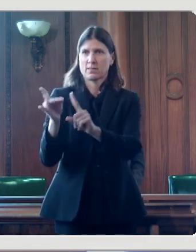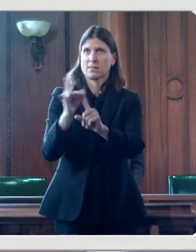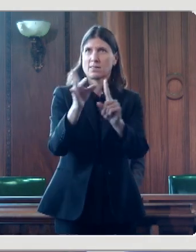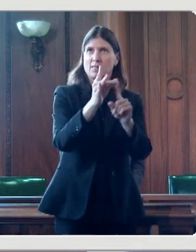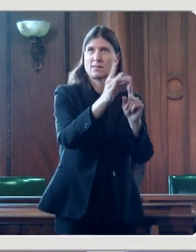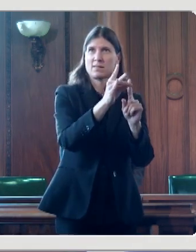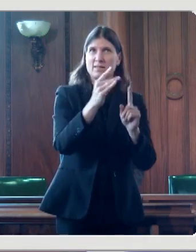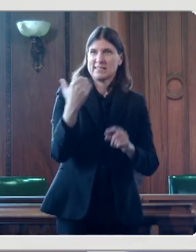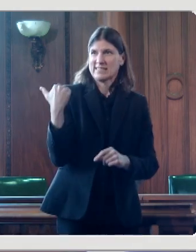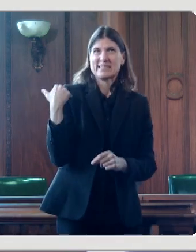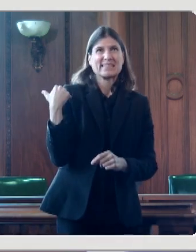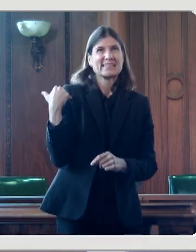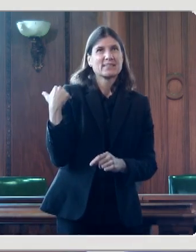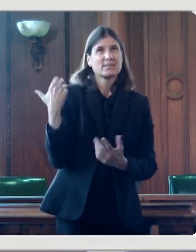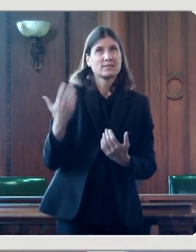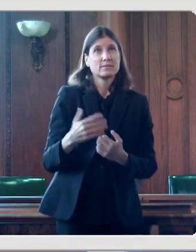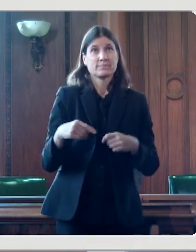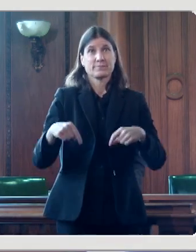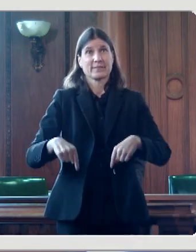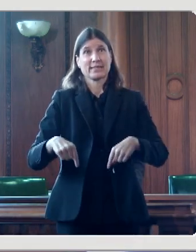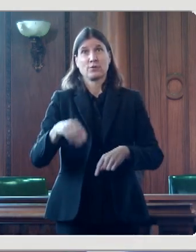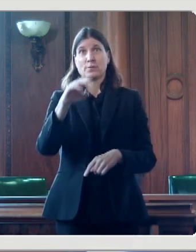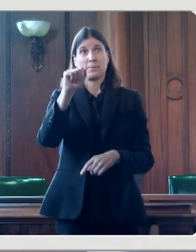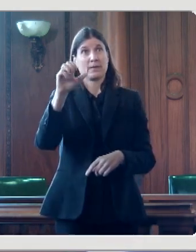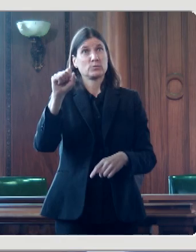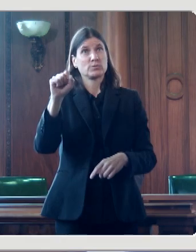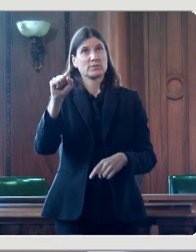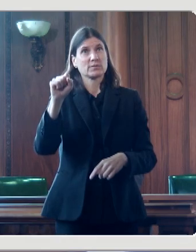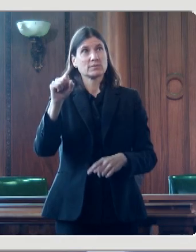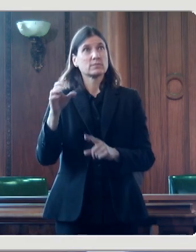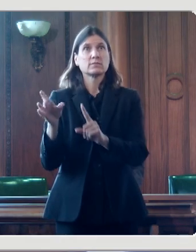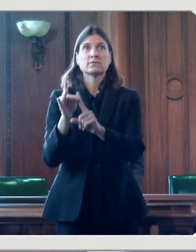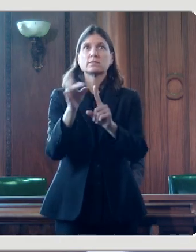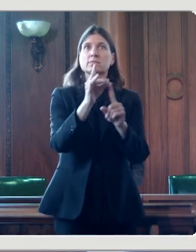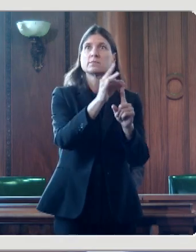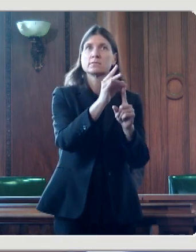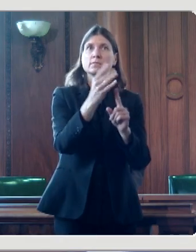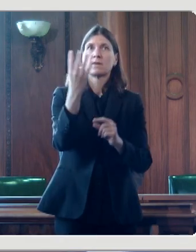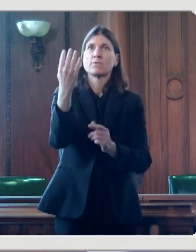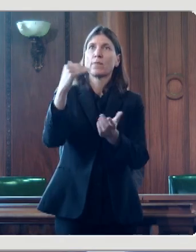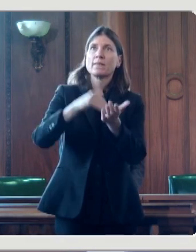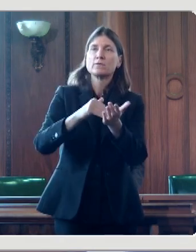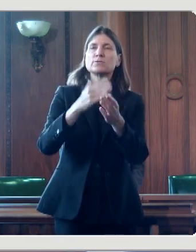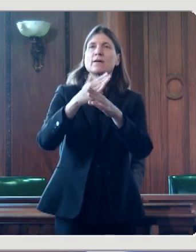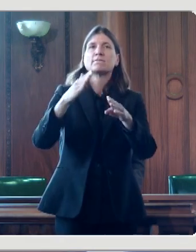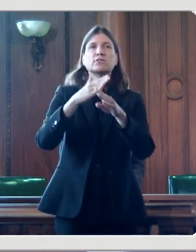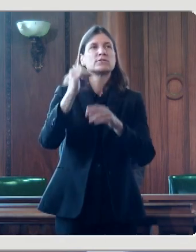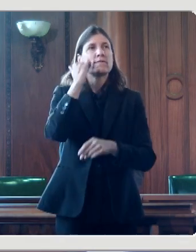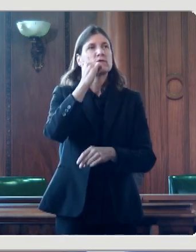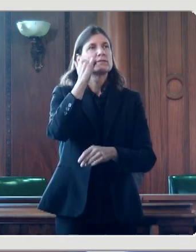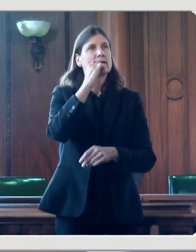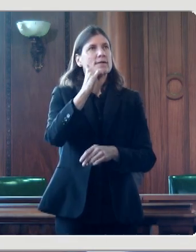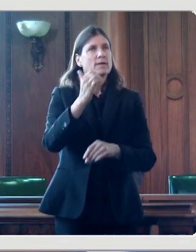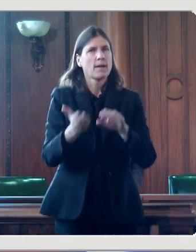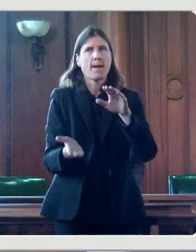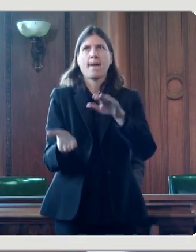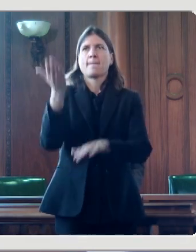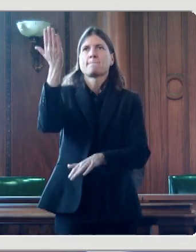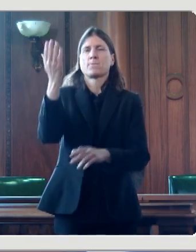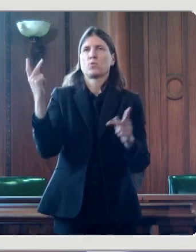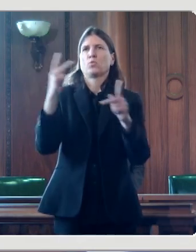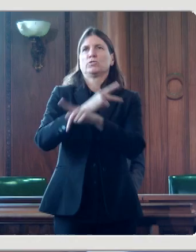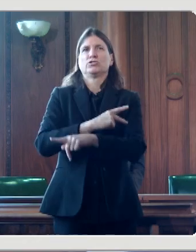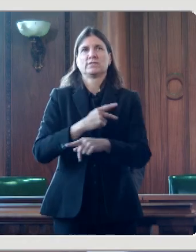infections has gone up and down a little bit, but remains at over 4,000 per day. The test positivity rate has continued to go